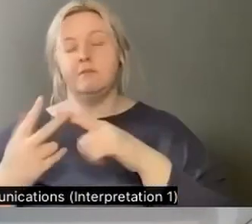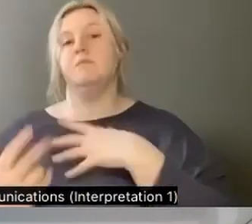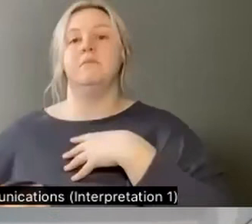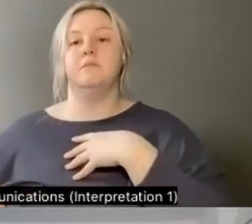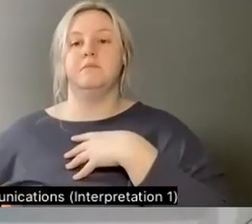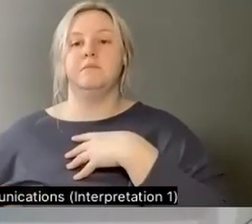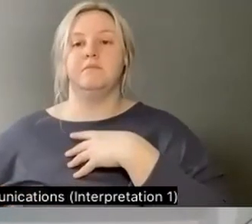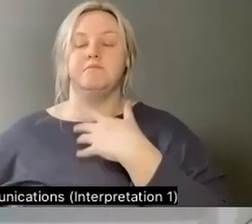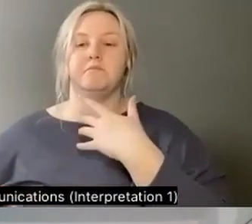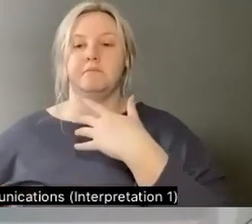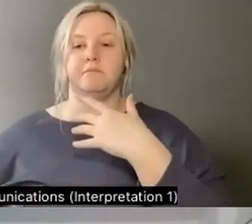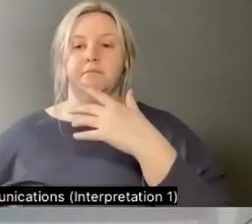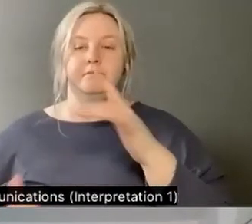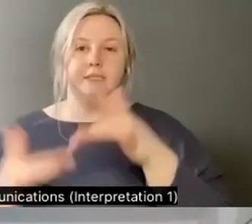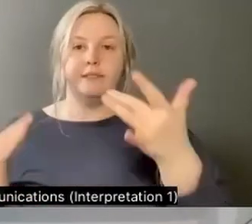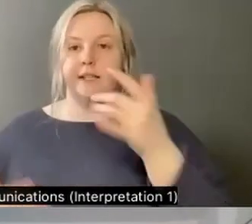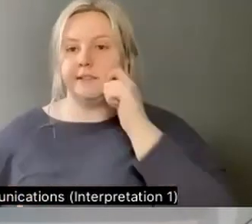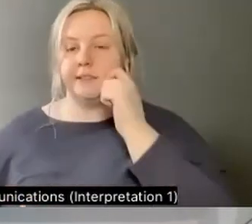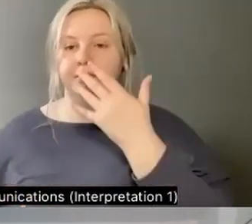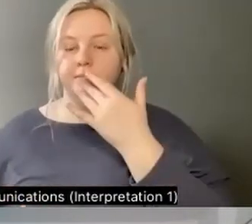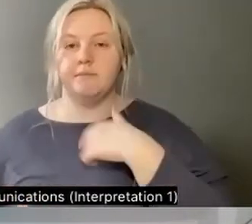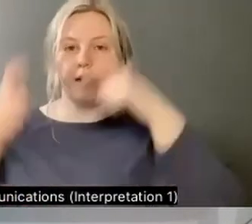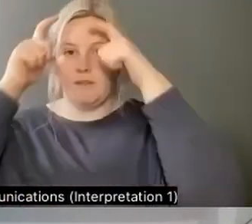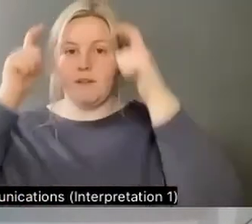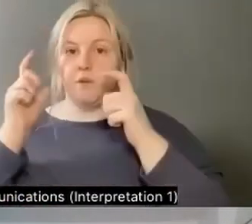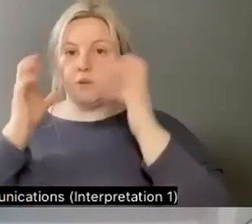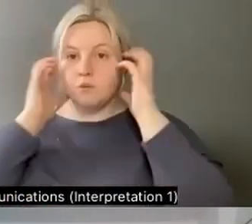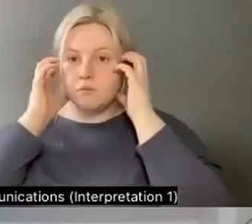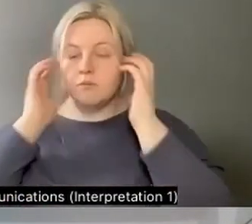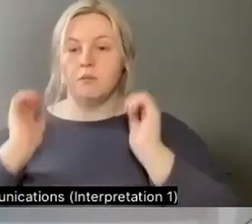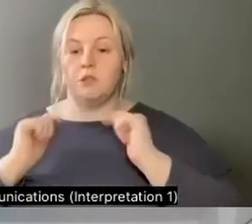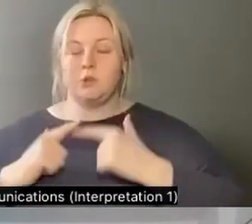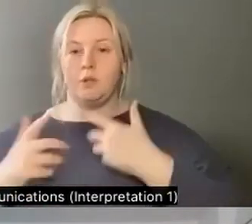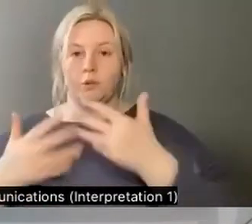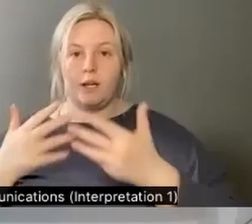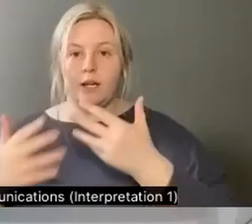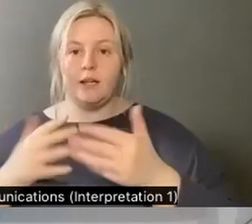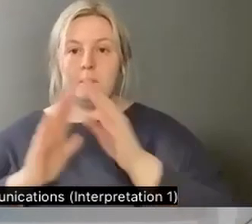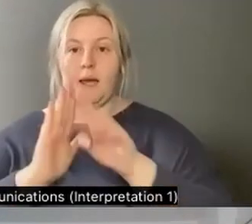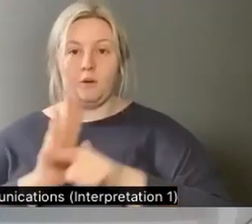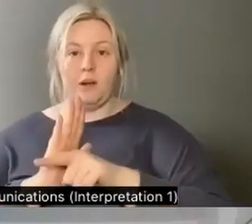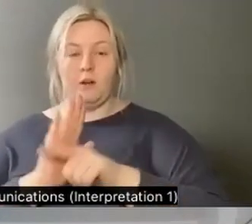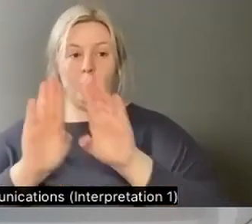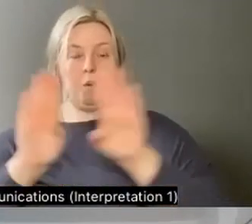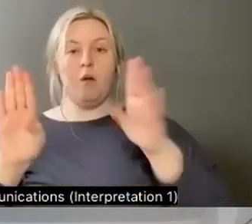wearing headphones and I have a gray hoodie on and an orange wall behind me.